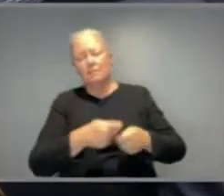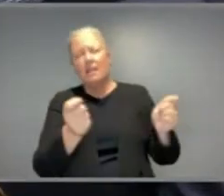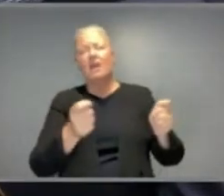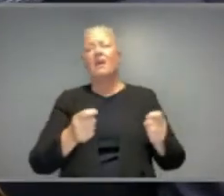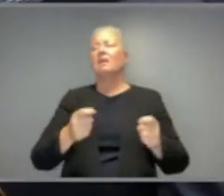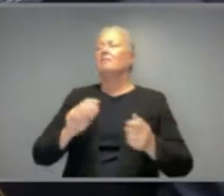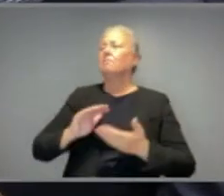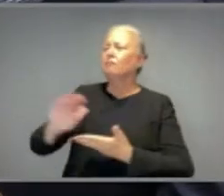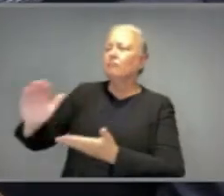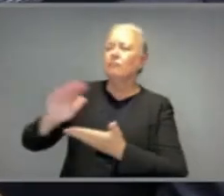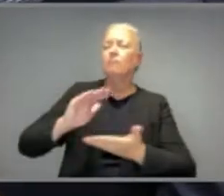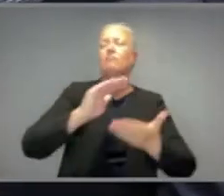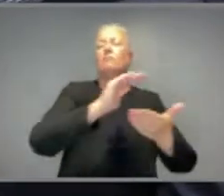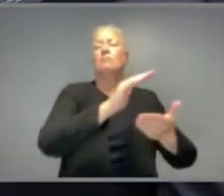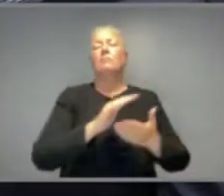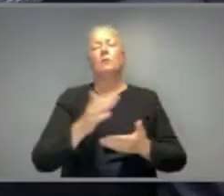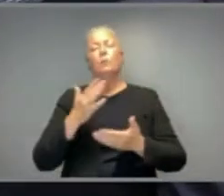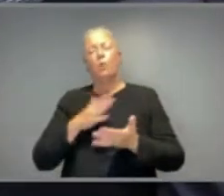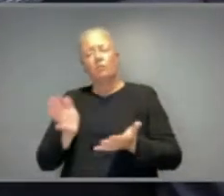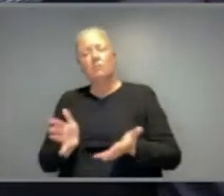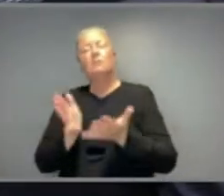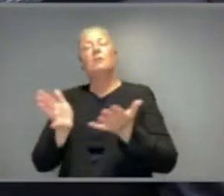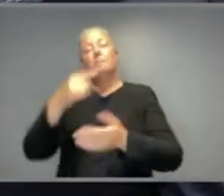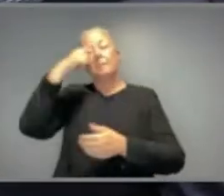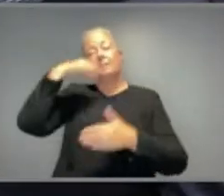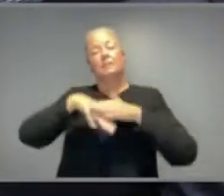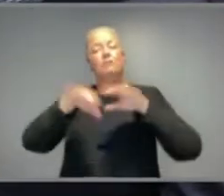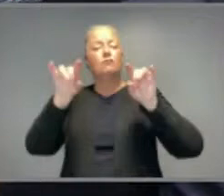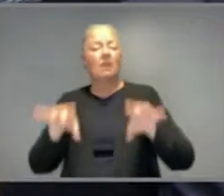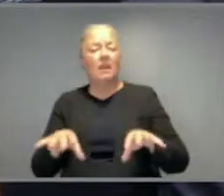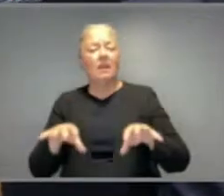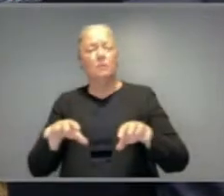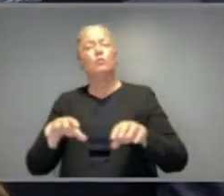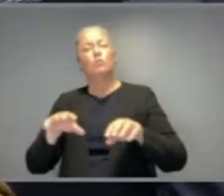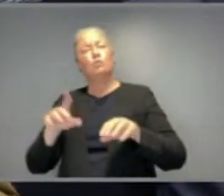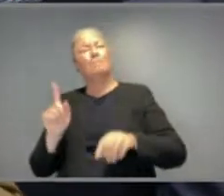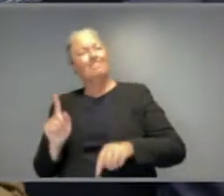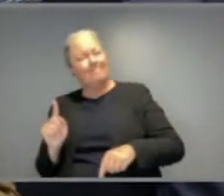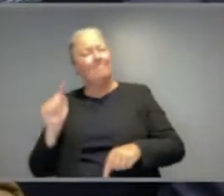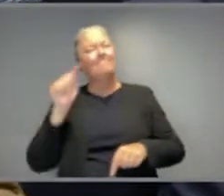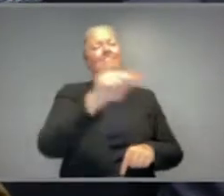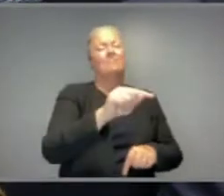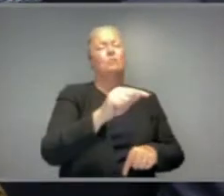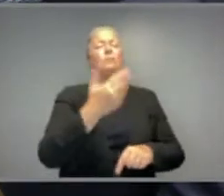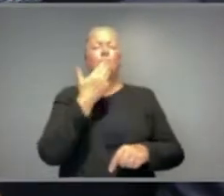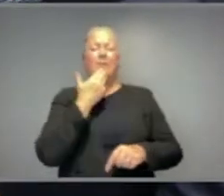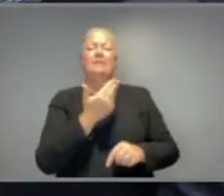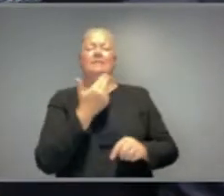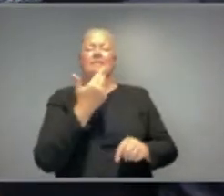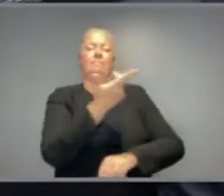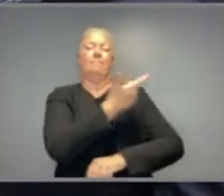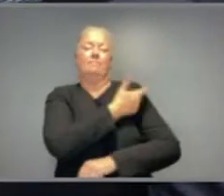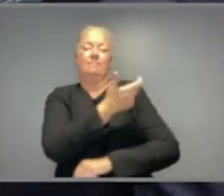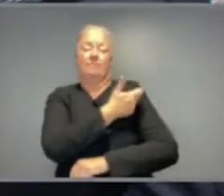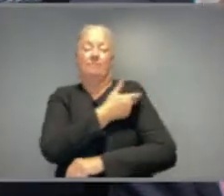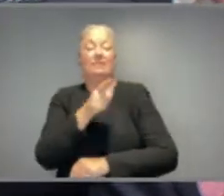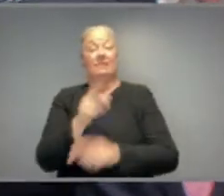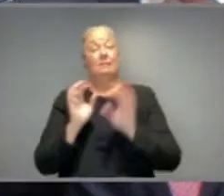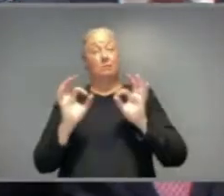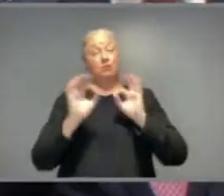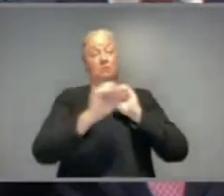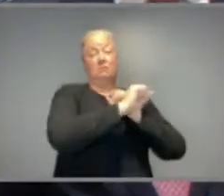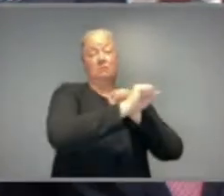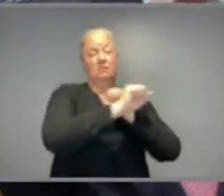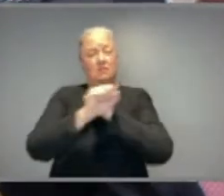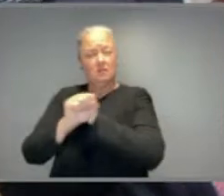then encouraging people in Australia to turn up to get vaccinated. That campaign plan is responsive to